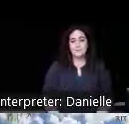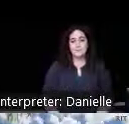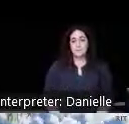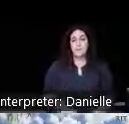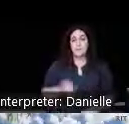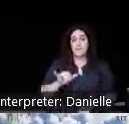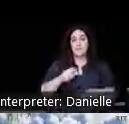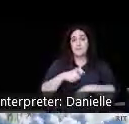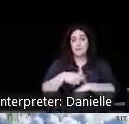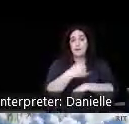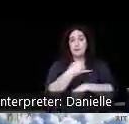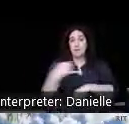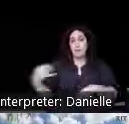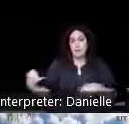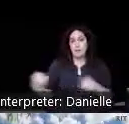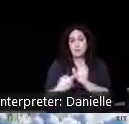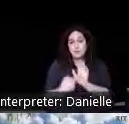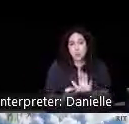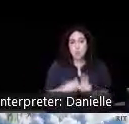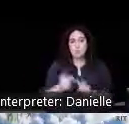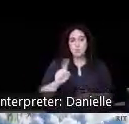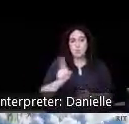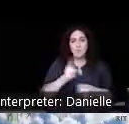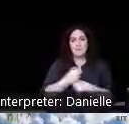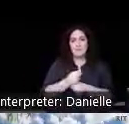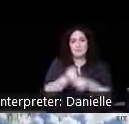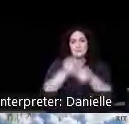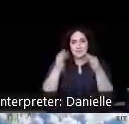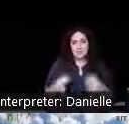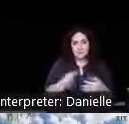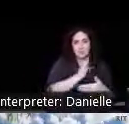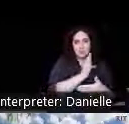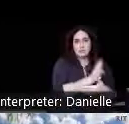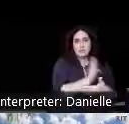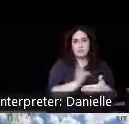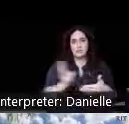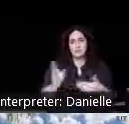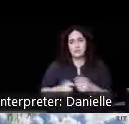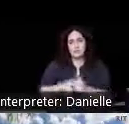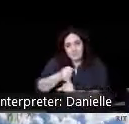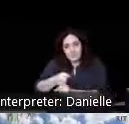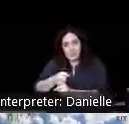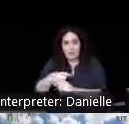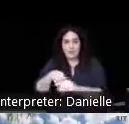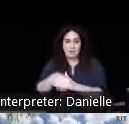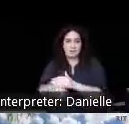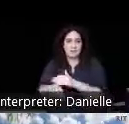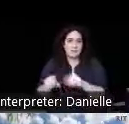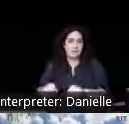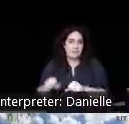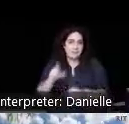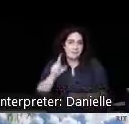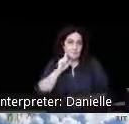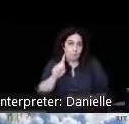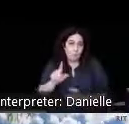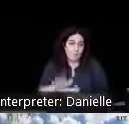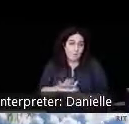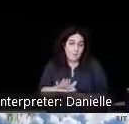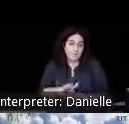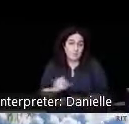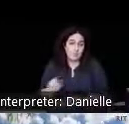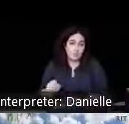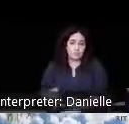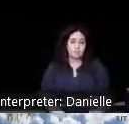of steps where researchers will make decisions that could have consequences for the accessibility of their work as well.